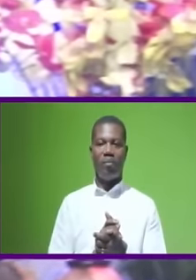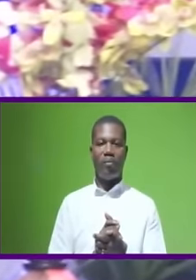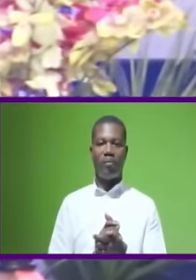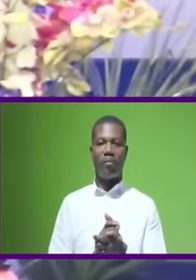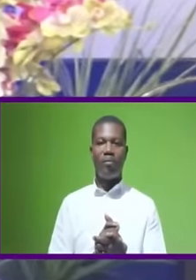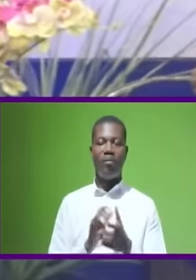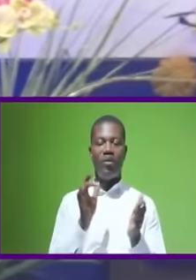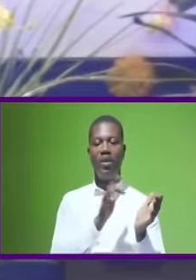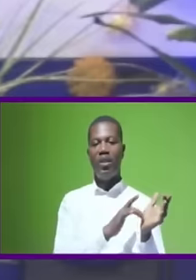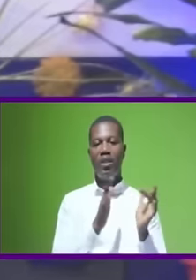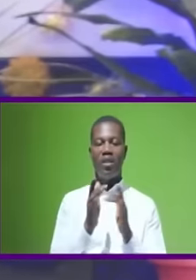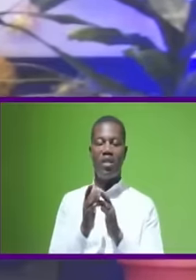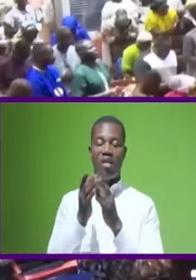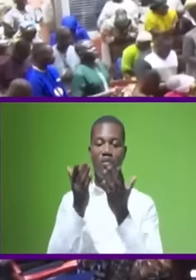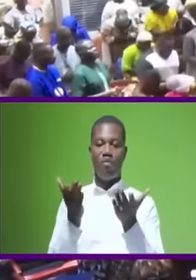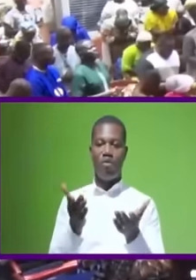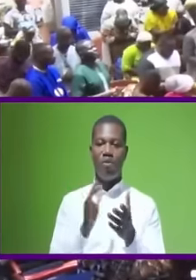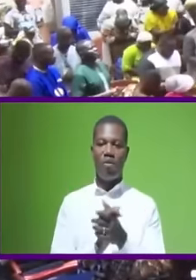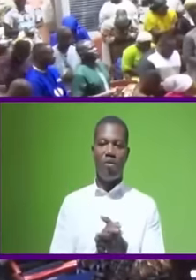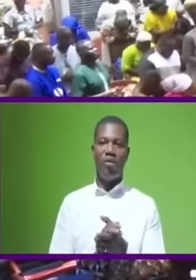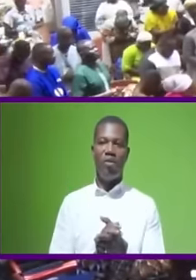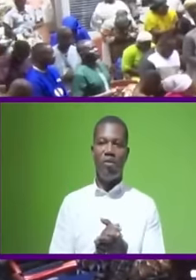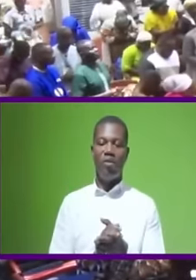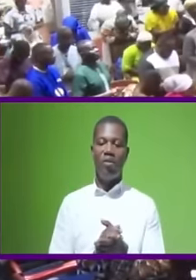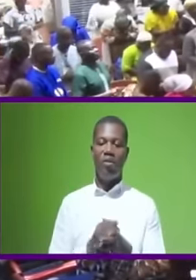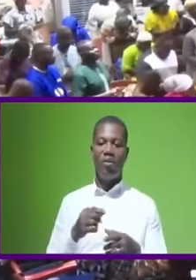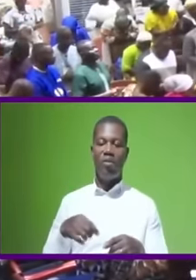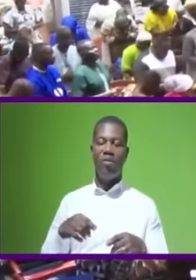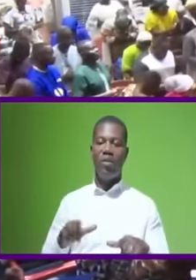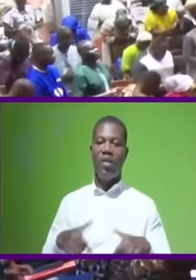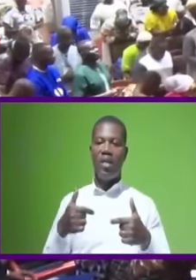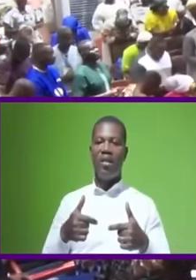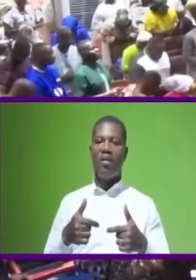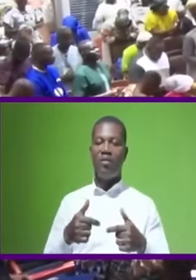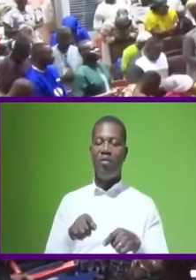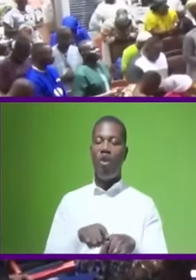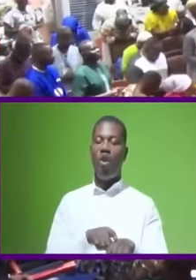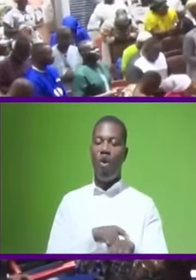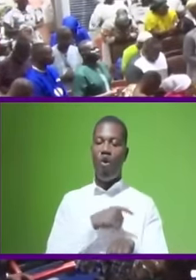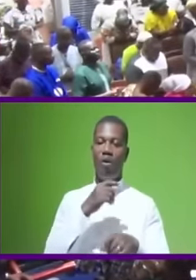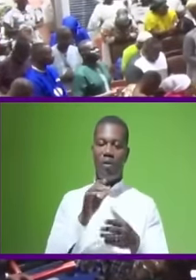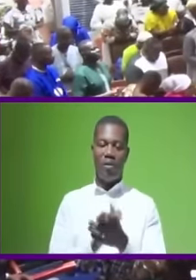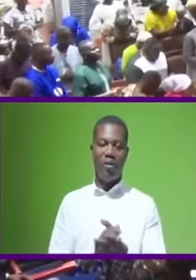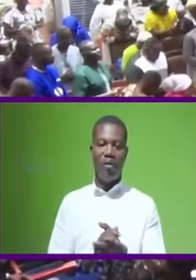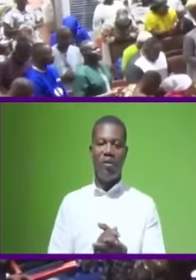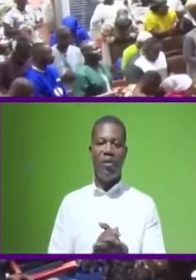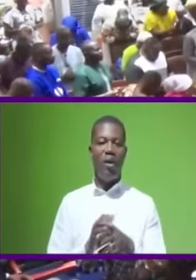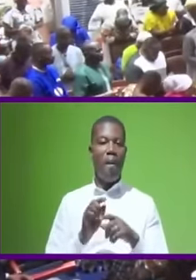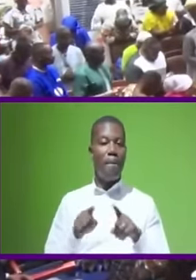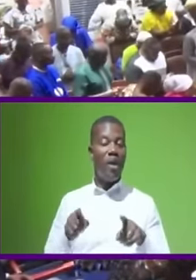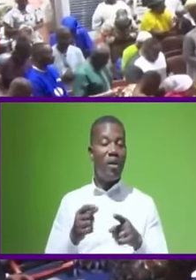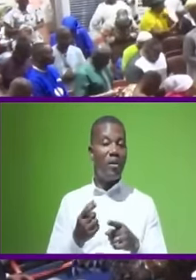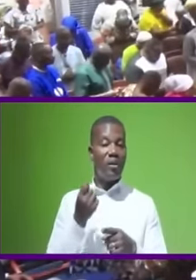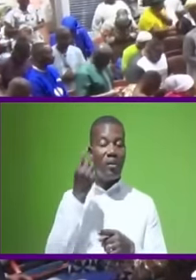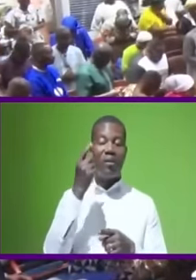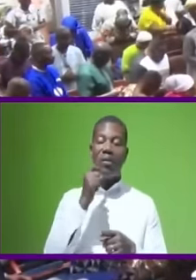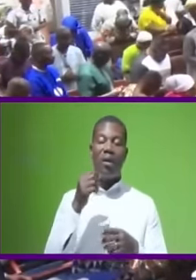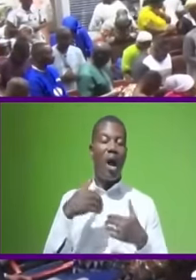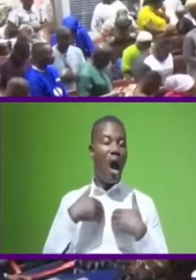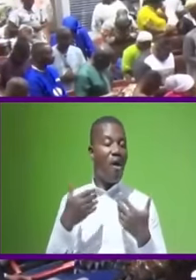Bible and the Yatana watch And so Munti, I say, Yanya.